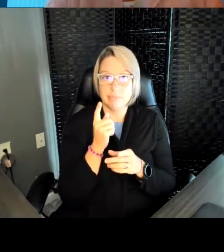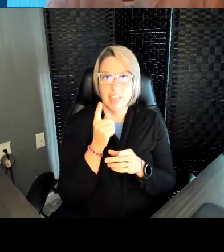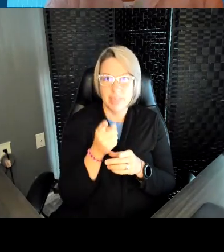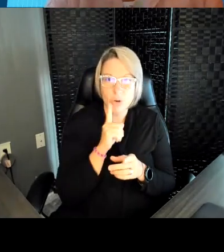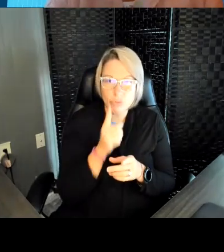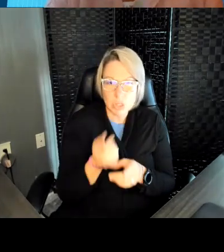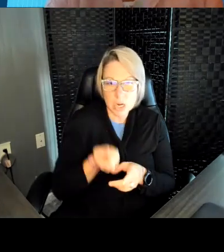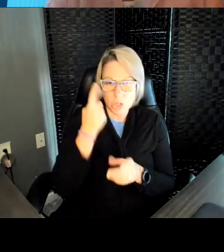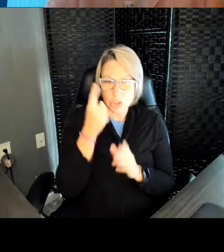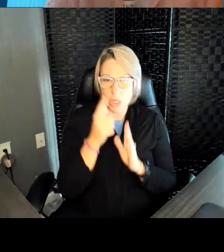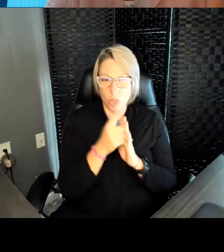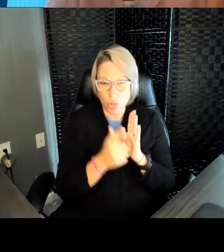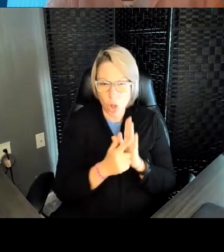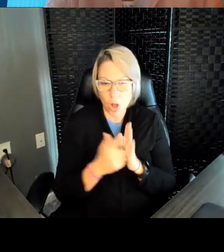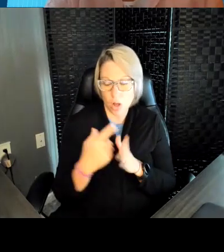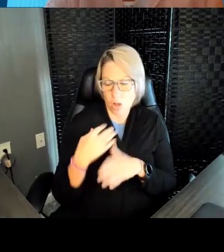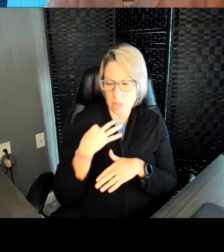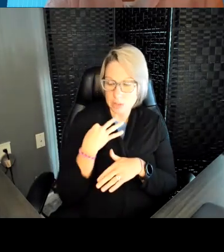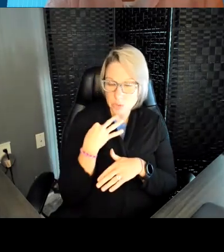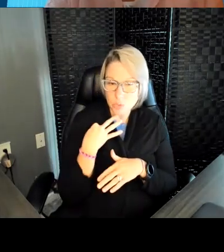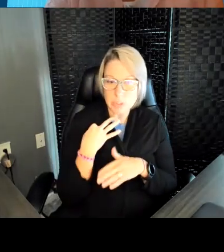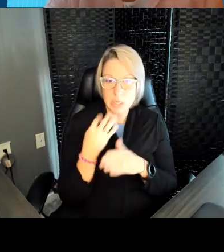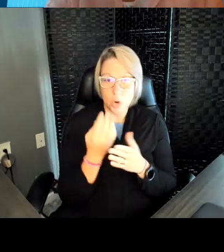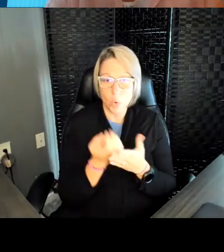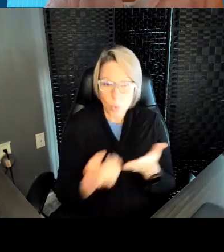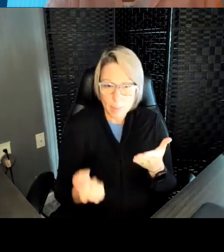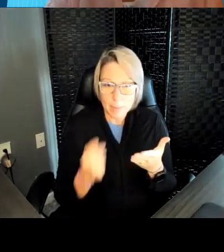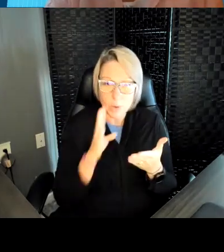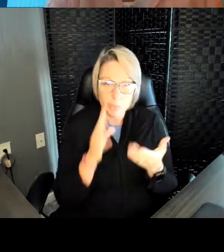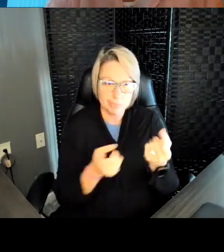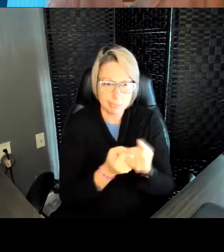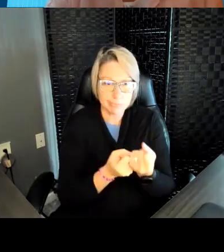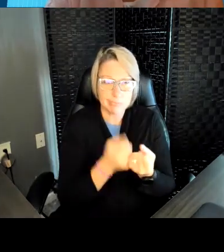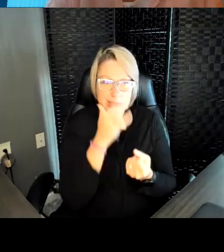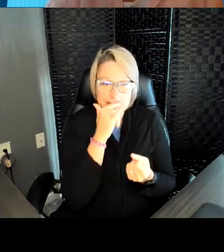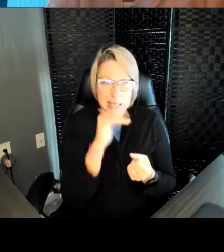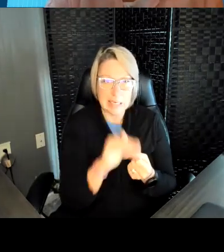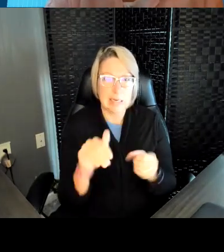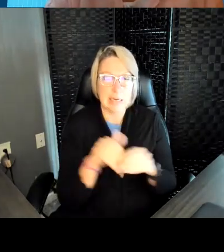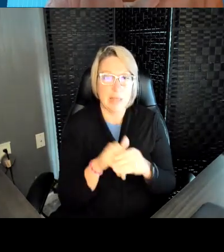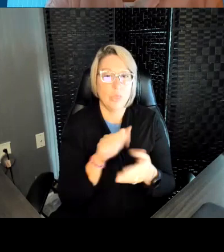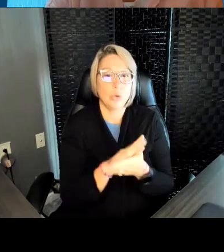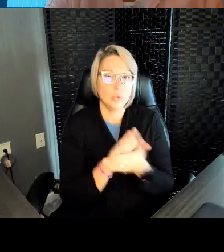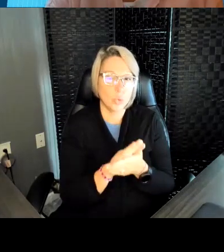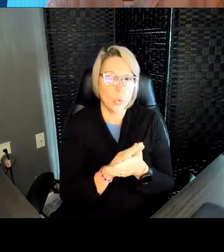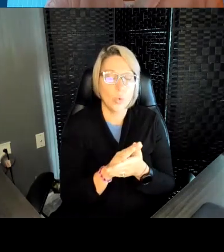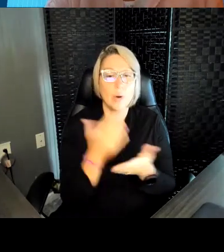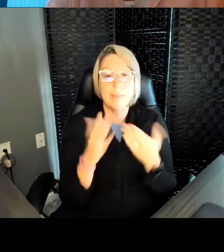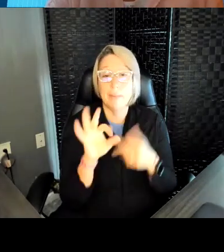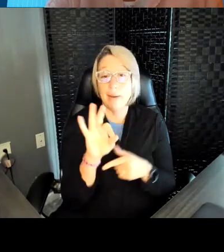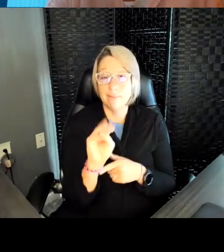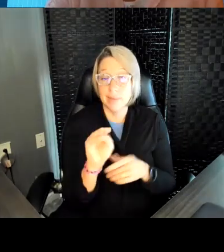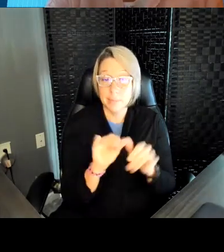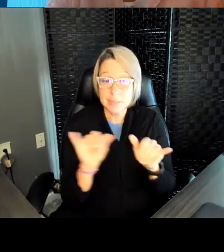the law, eligibility, and equipment that's really going to support a kid within a school district. So it might be like an FM system